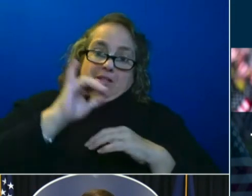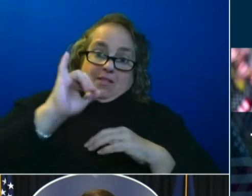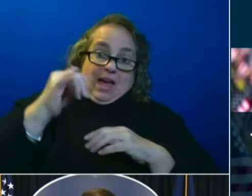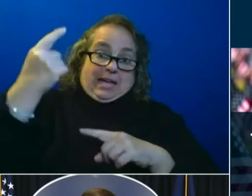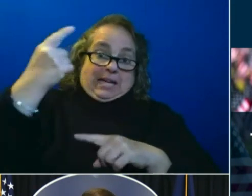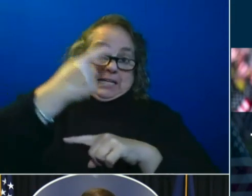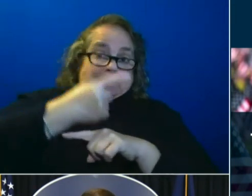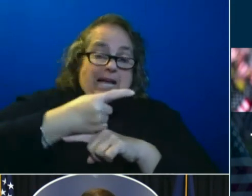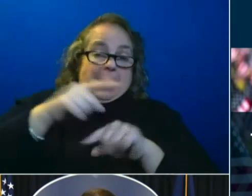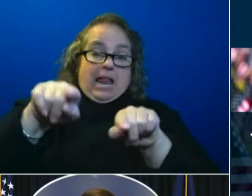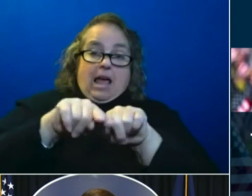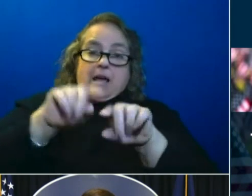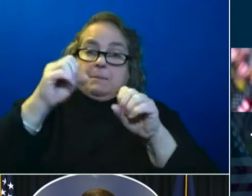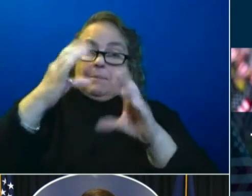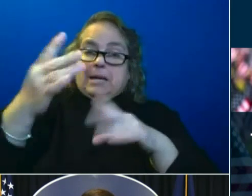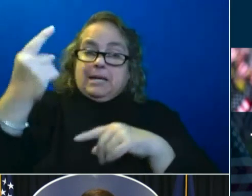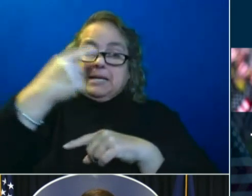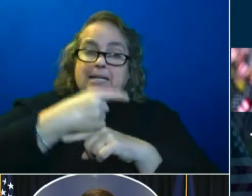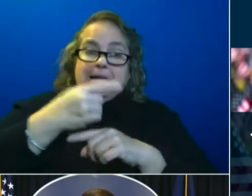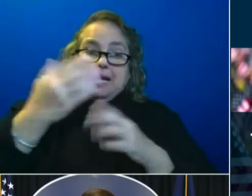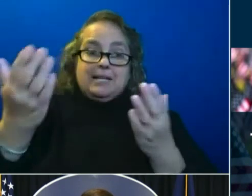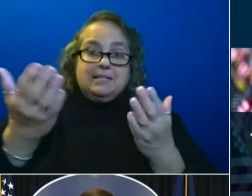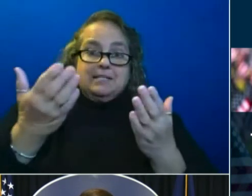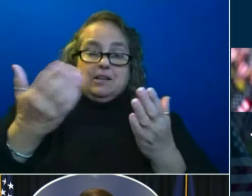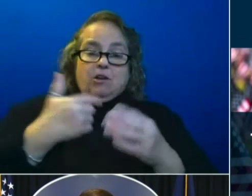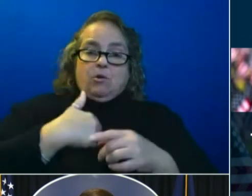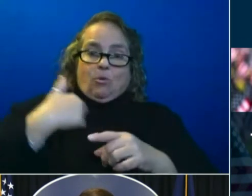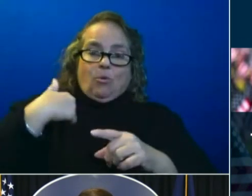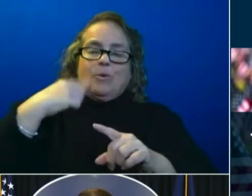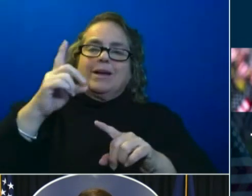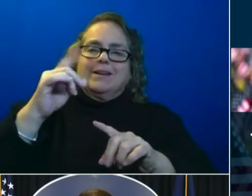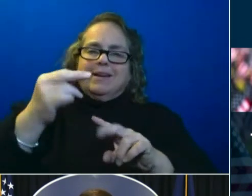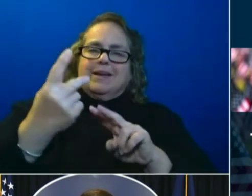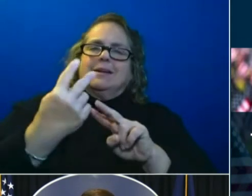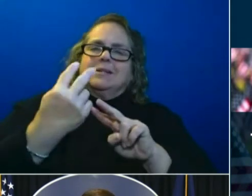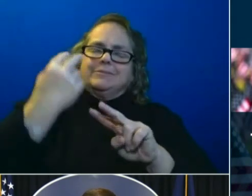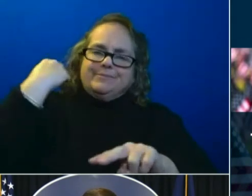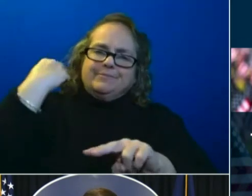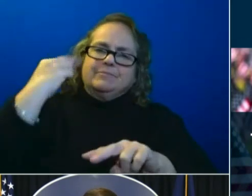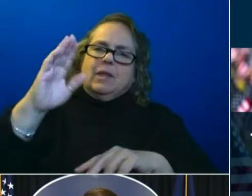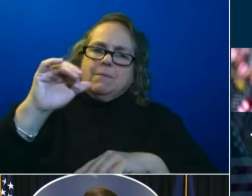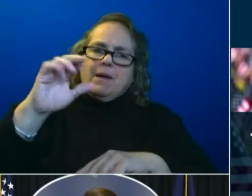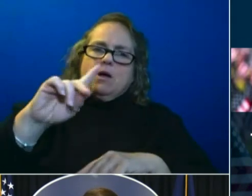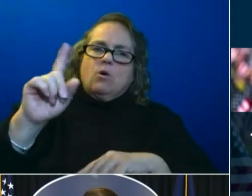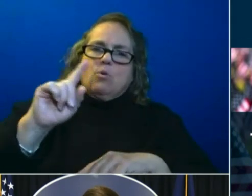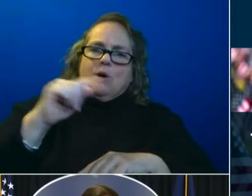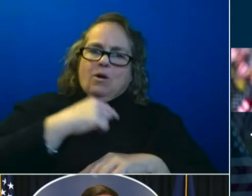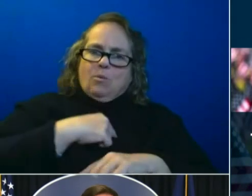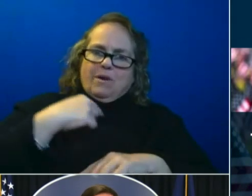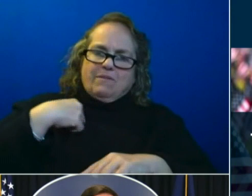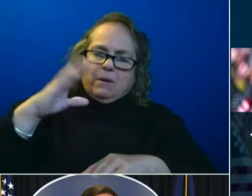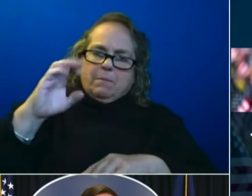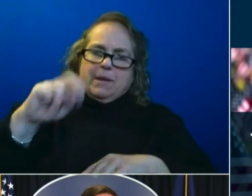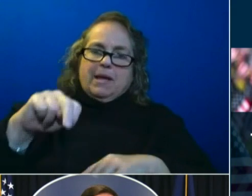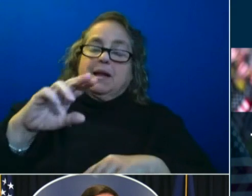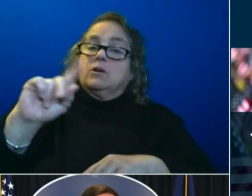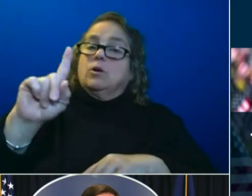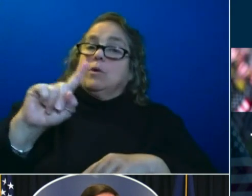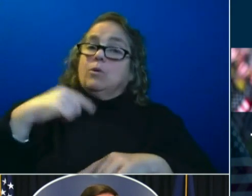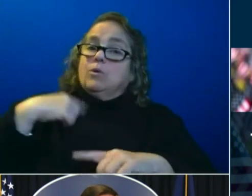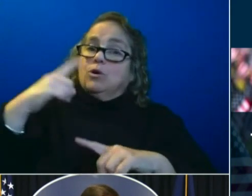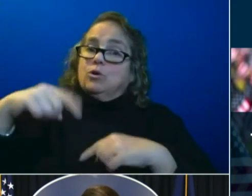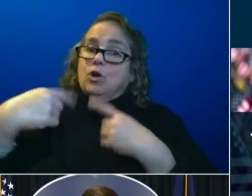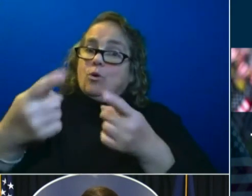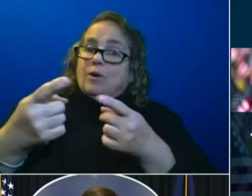we reflected on where we've been and where we're going. And now we are